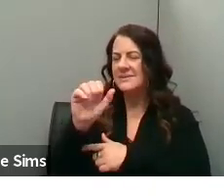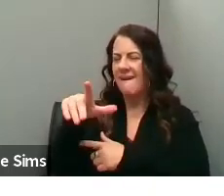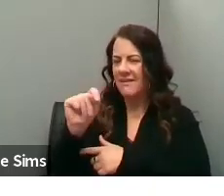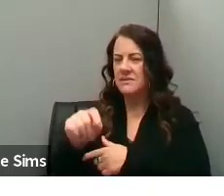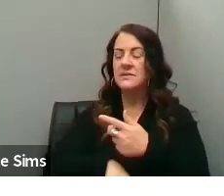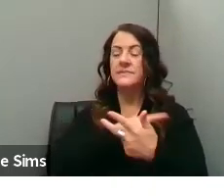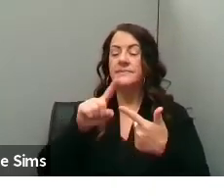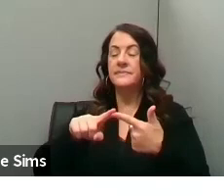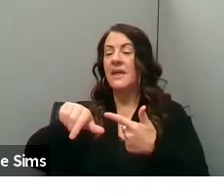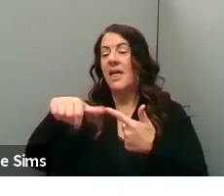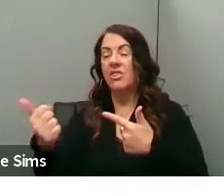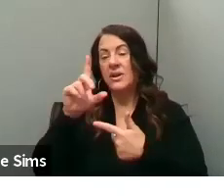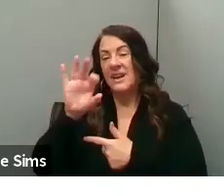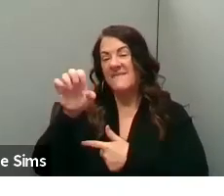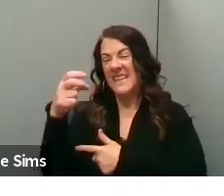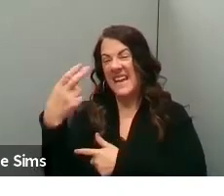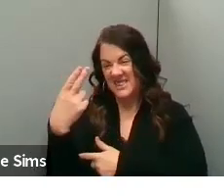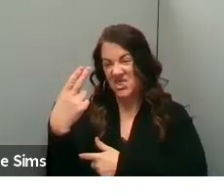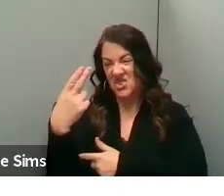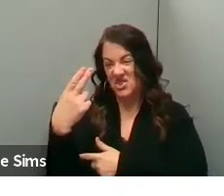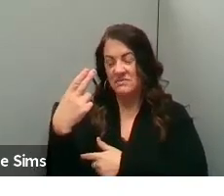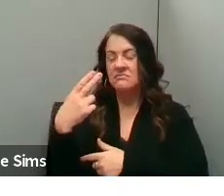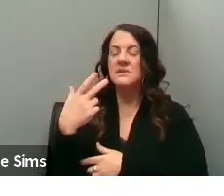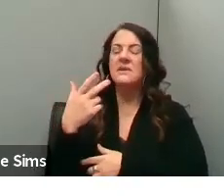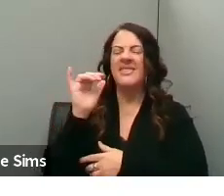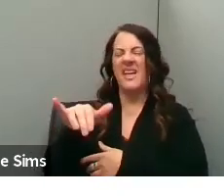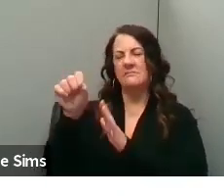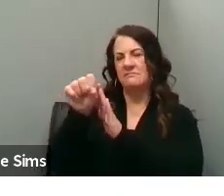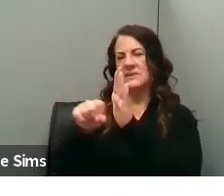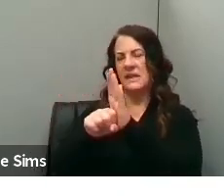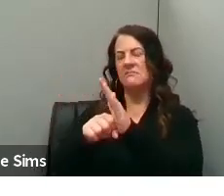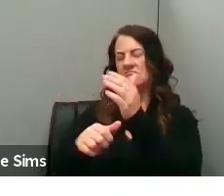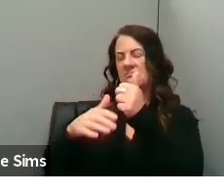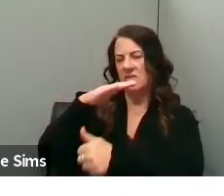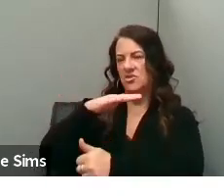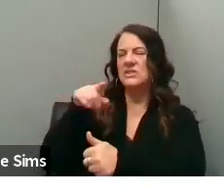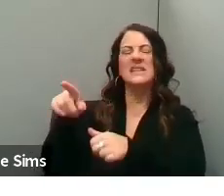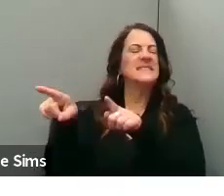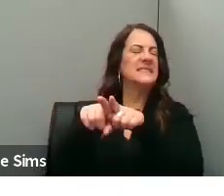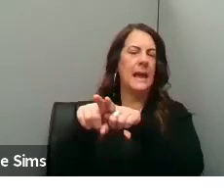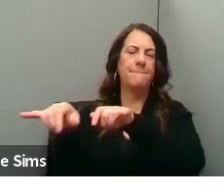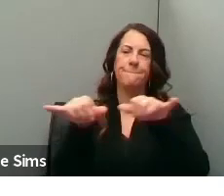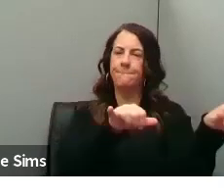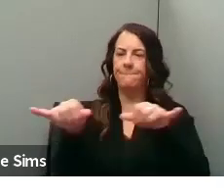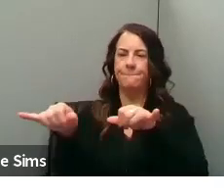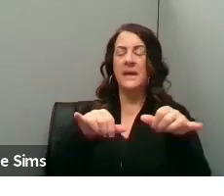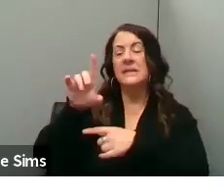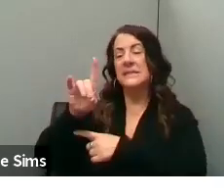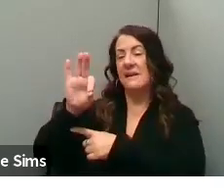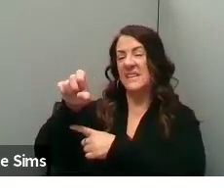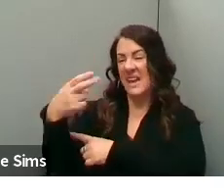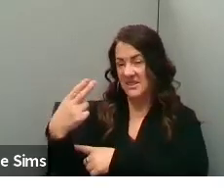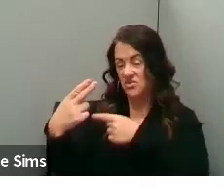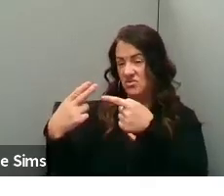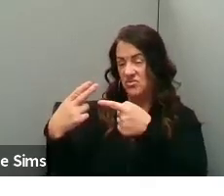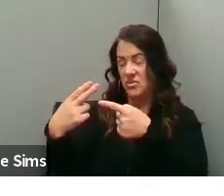Department of Fair Employment and Housing, or DFEH, is the state agency that does the same thing. DFEH, by the way,